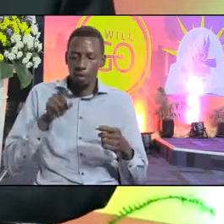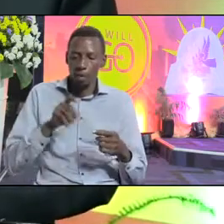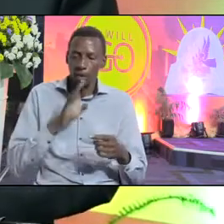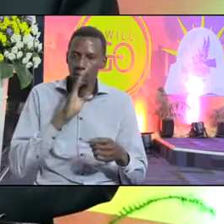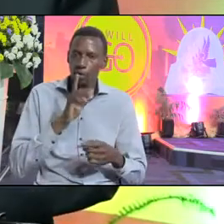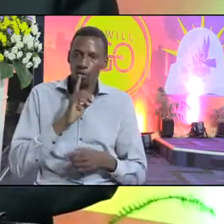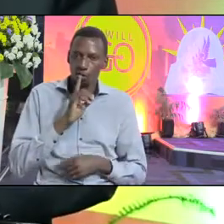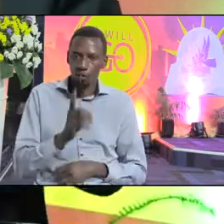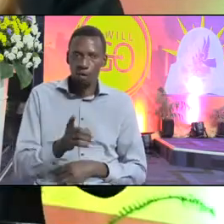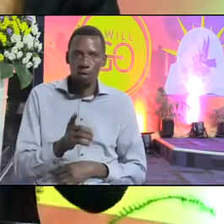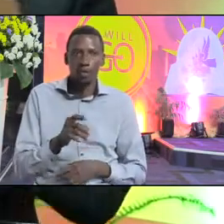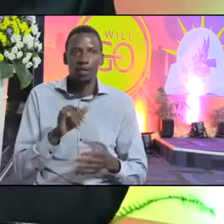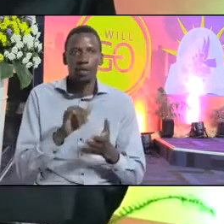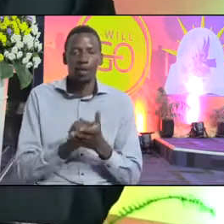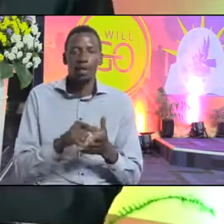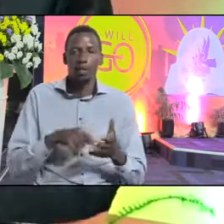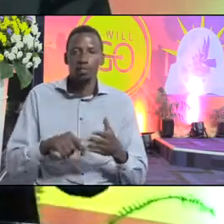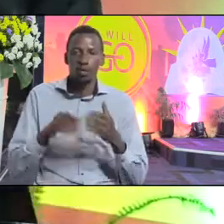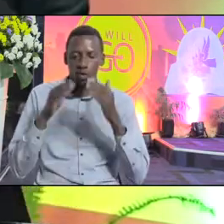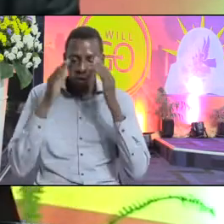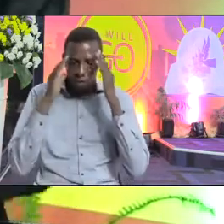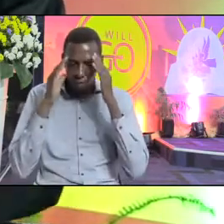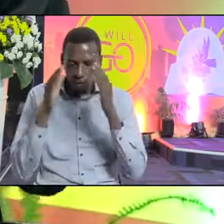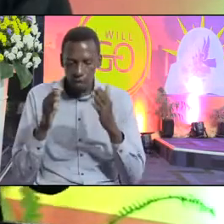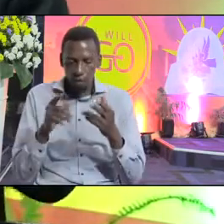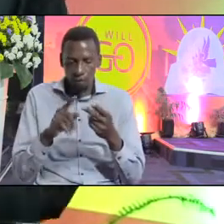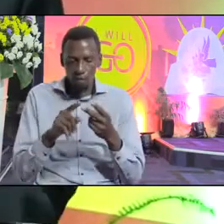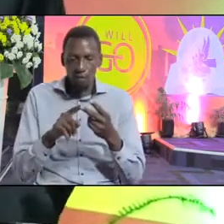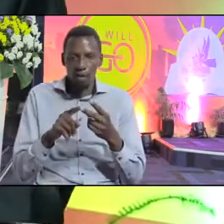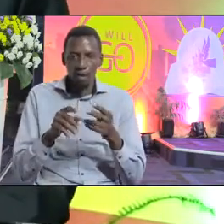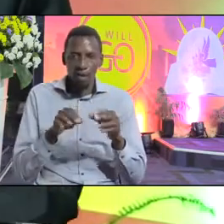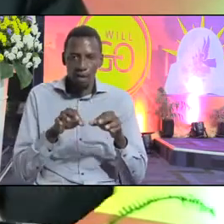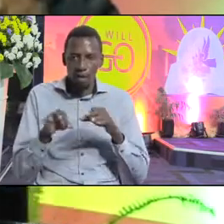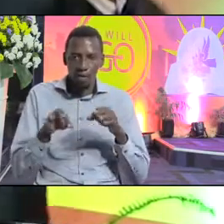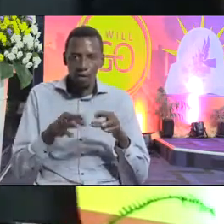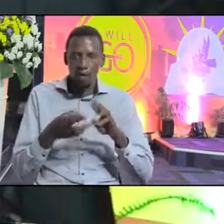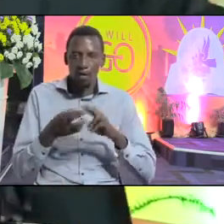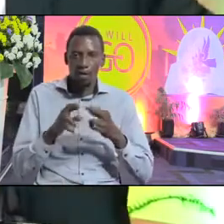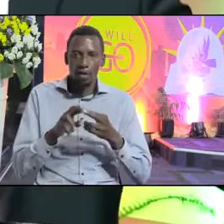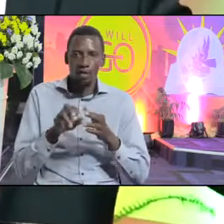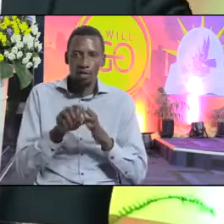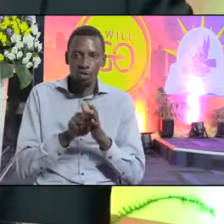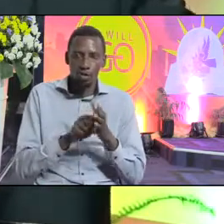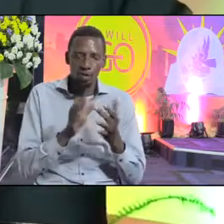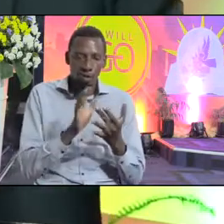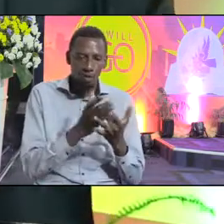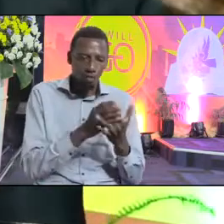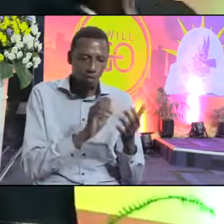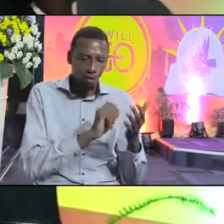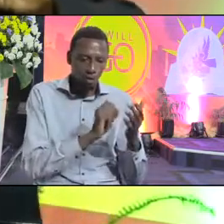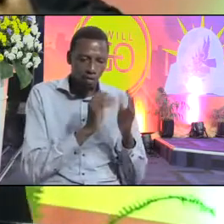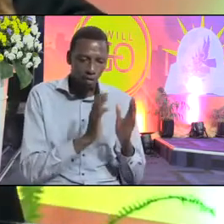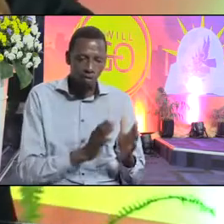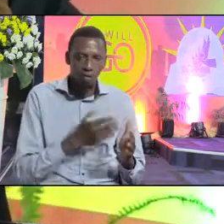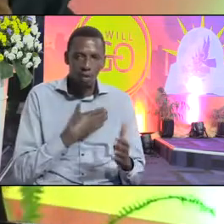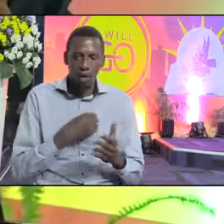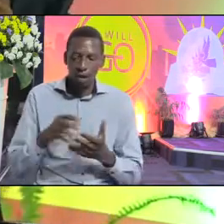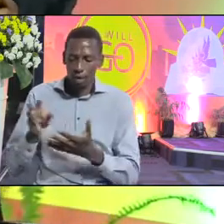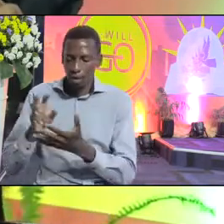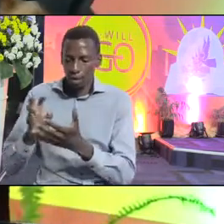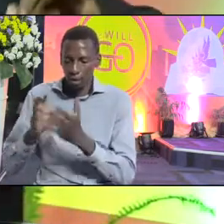sure that we observe the defined relationship between the writer and the